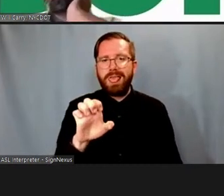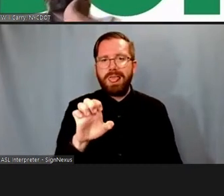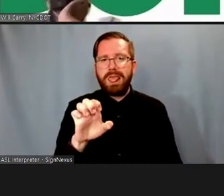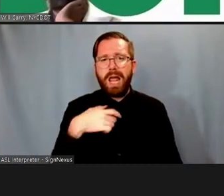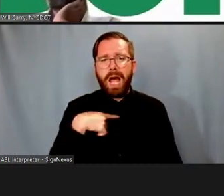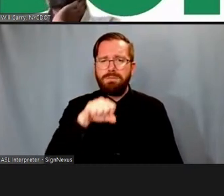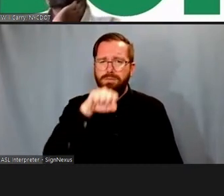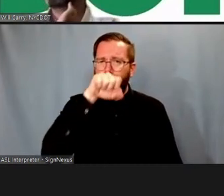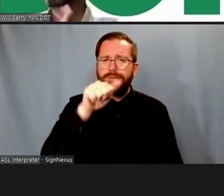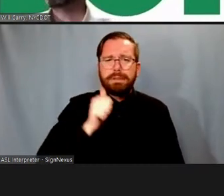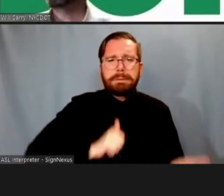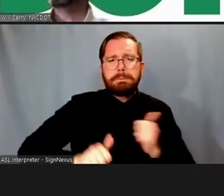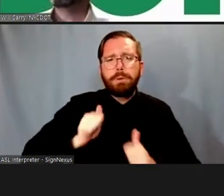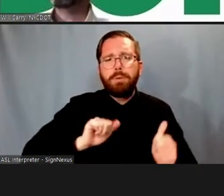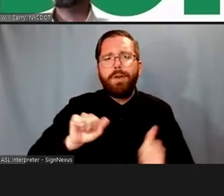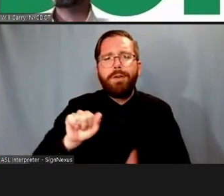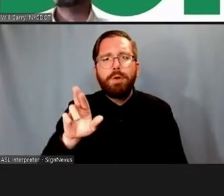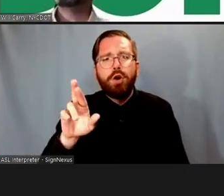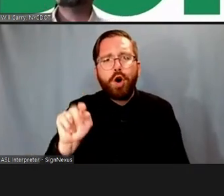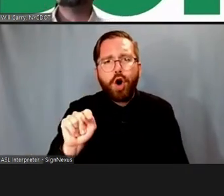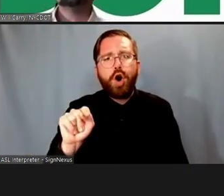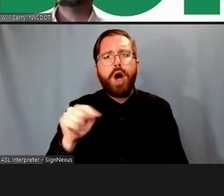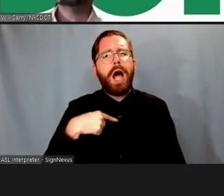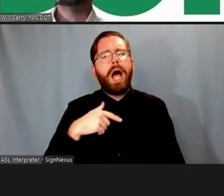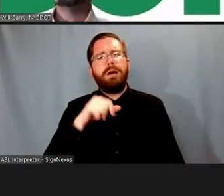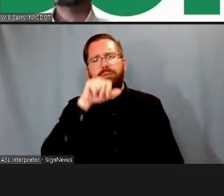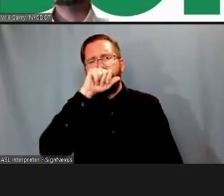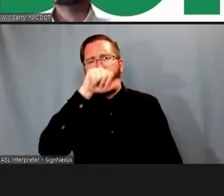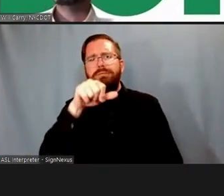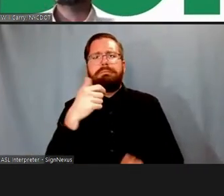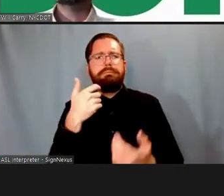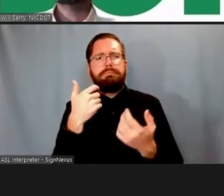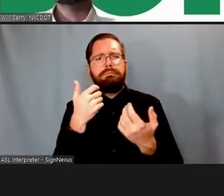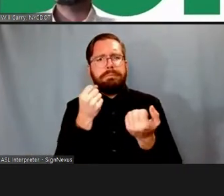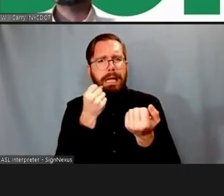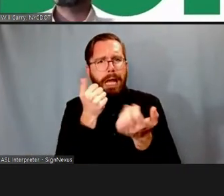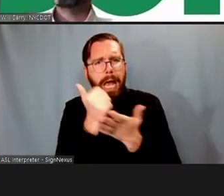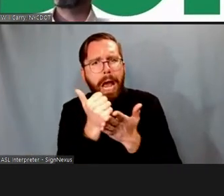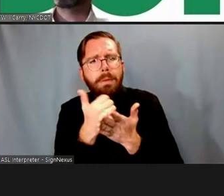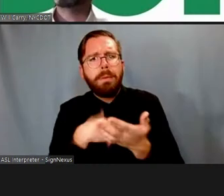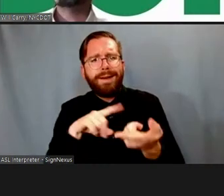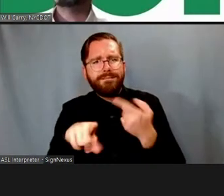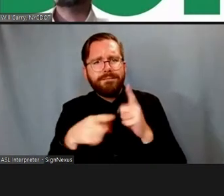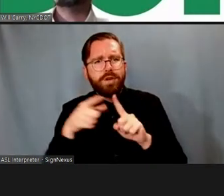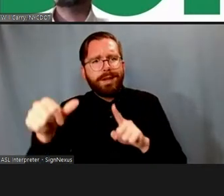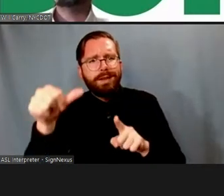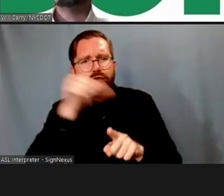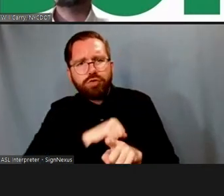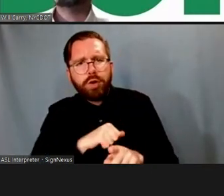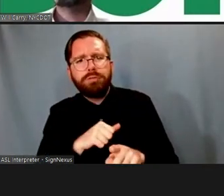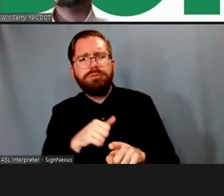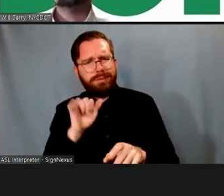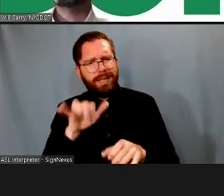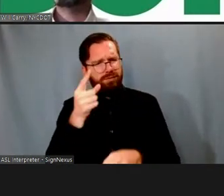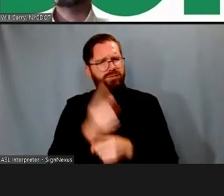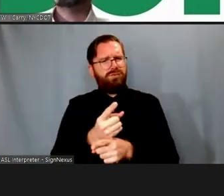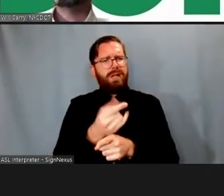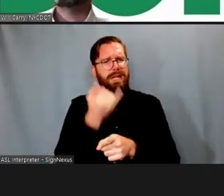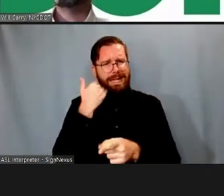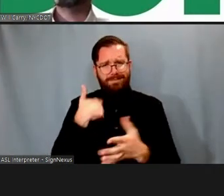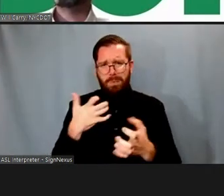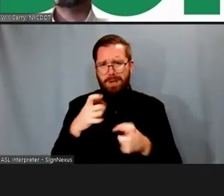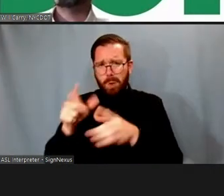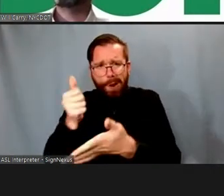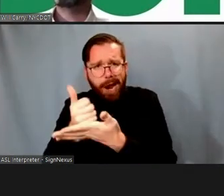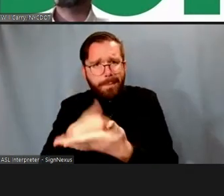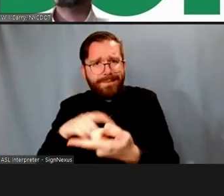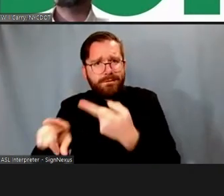art i love helping doing all these people i love driving my friends home when they're drunk that's something i also have a right to do with the car you know this is a